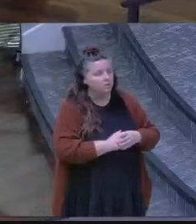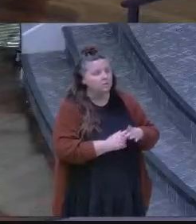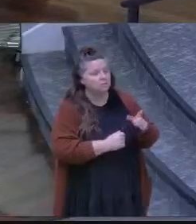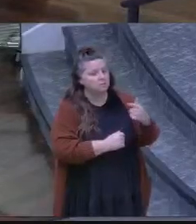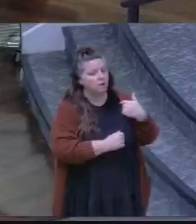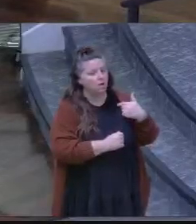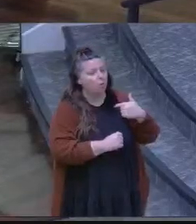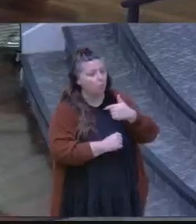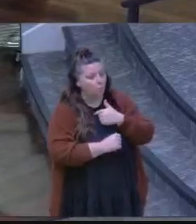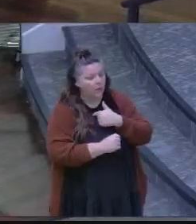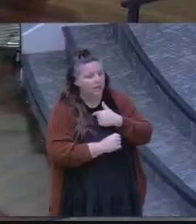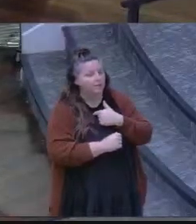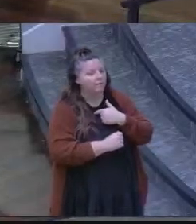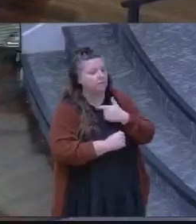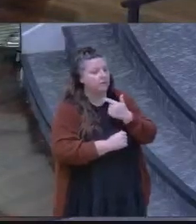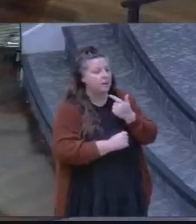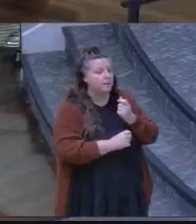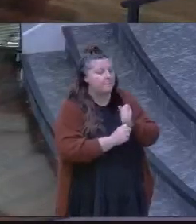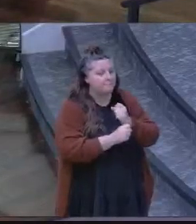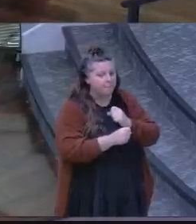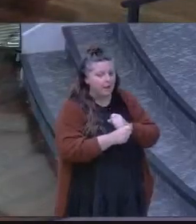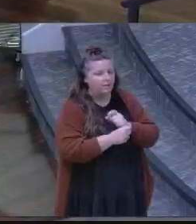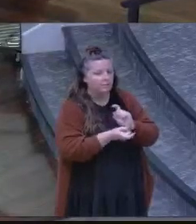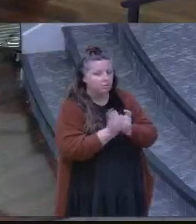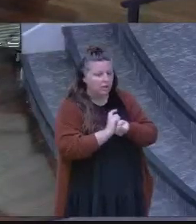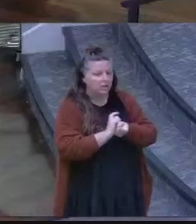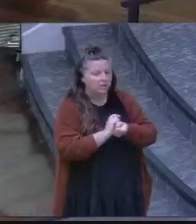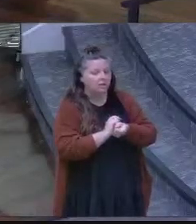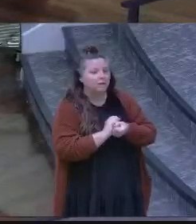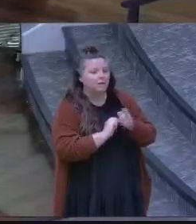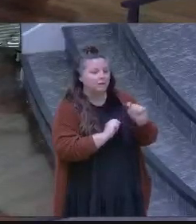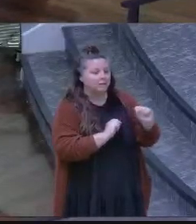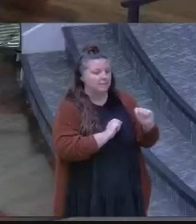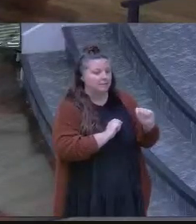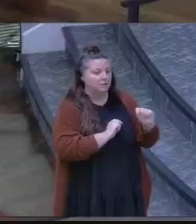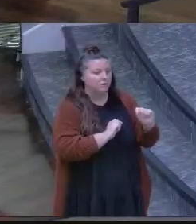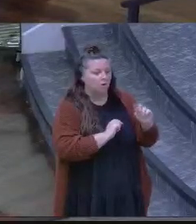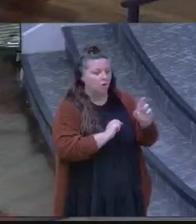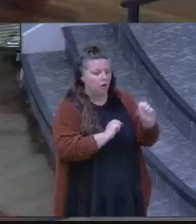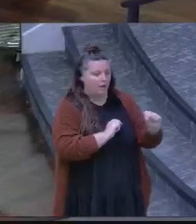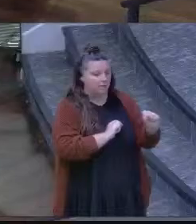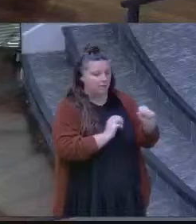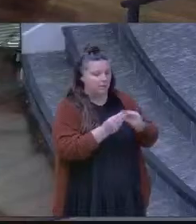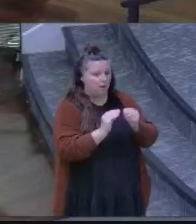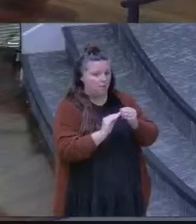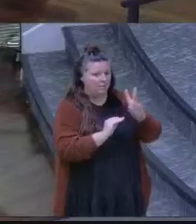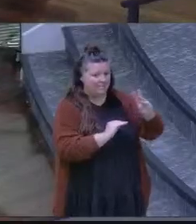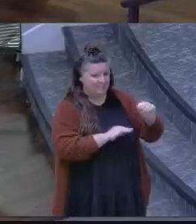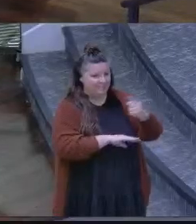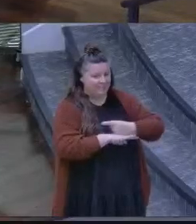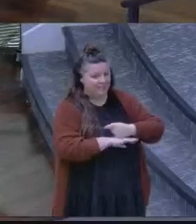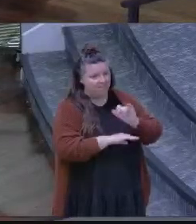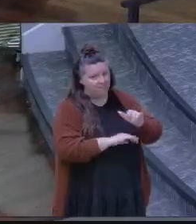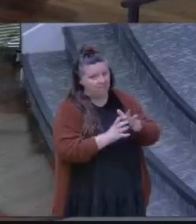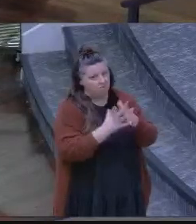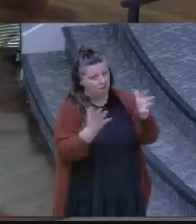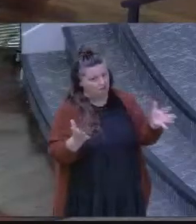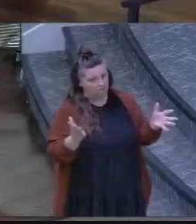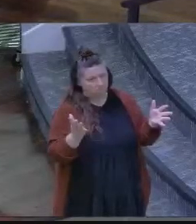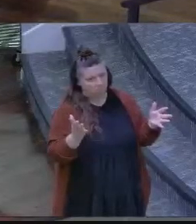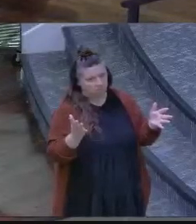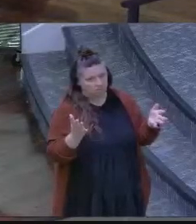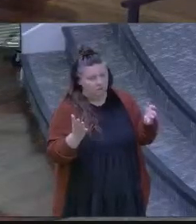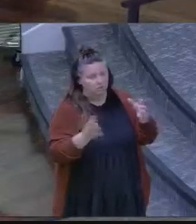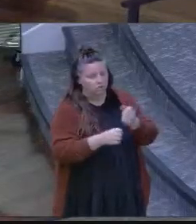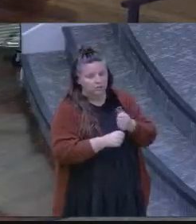for PSERS. The TRS number is 60 days, so that's quite an accumulation in order to get any payout. We